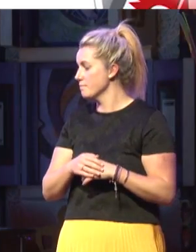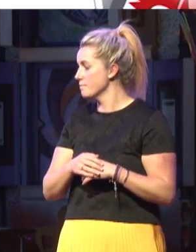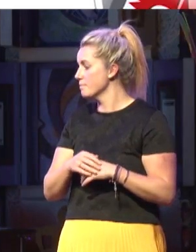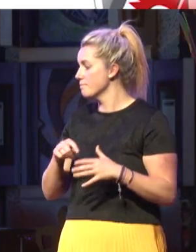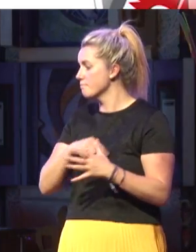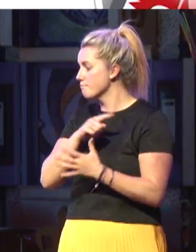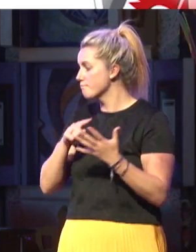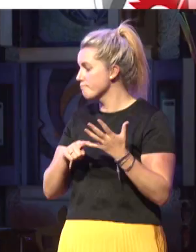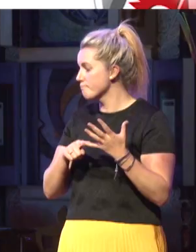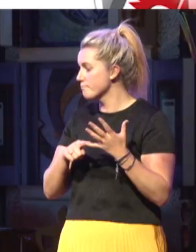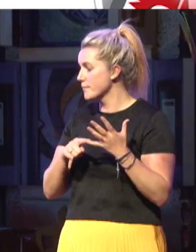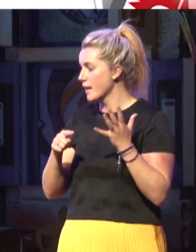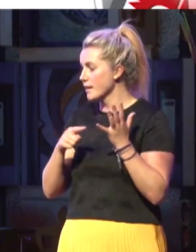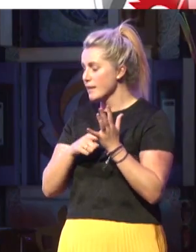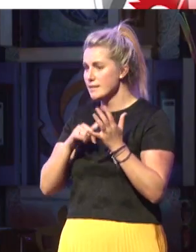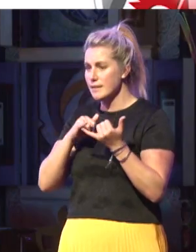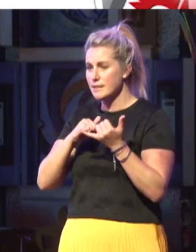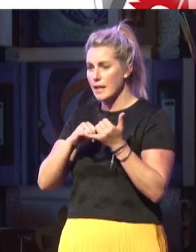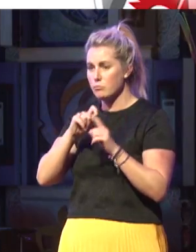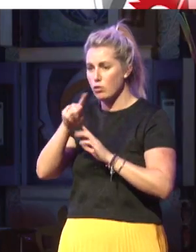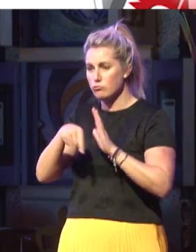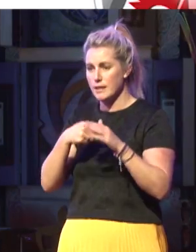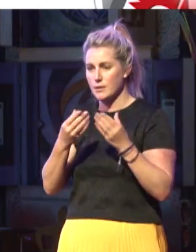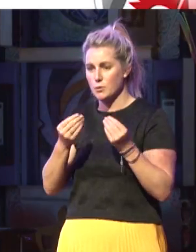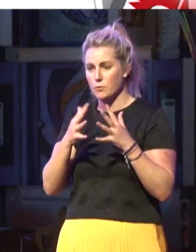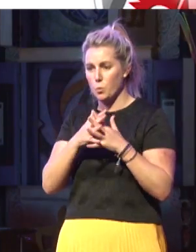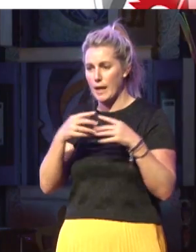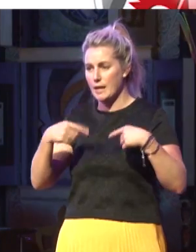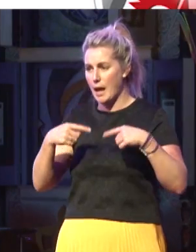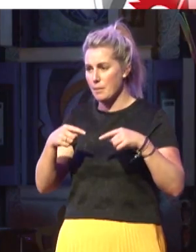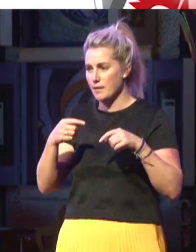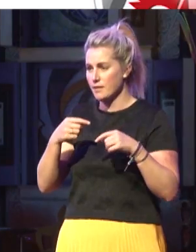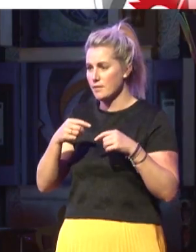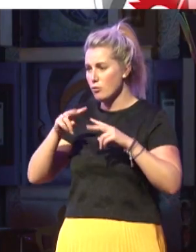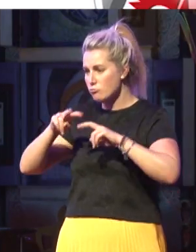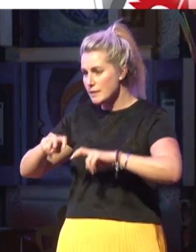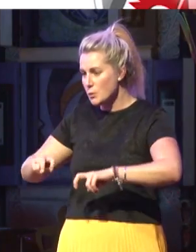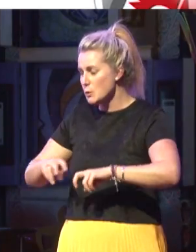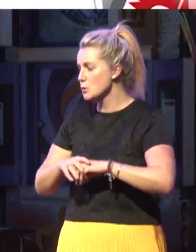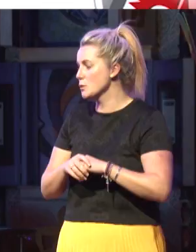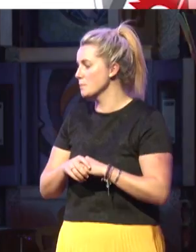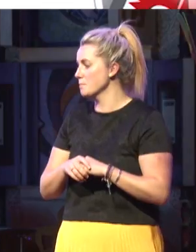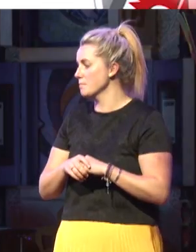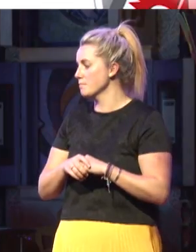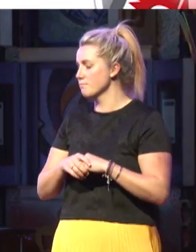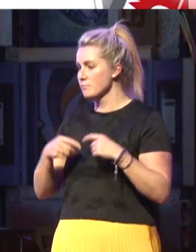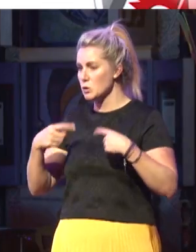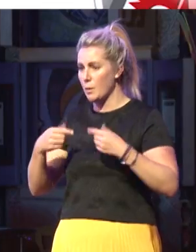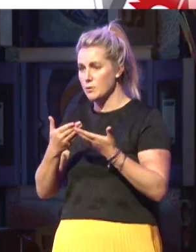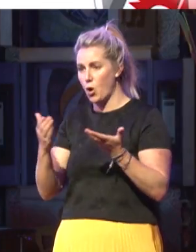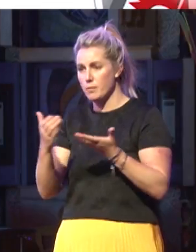Stencilla project, software enabling reproducible research. So it allows open